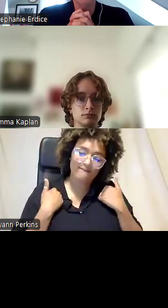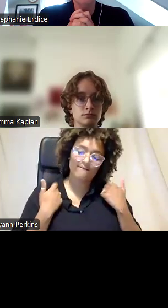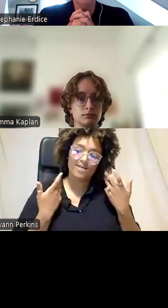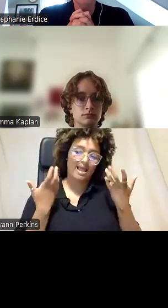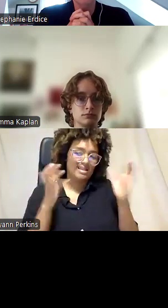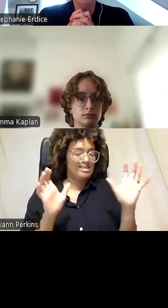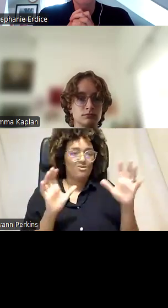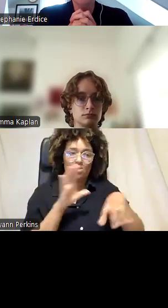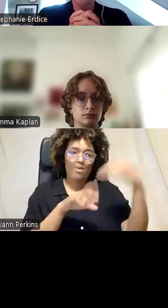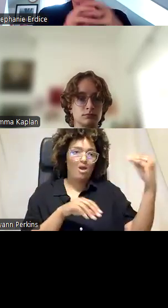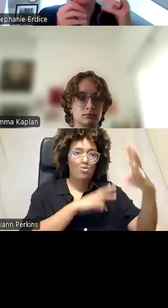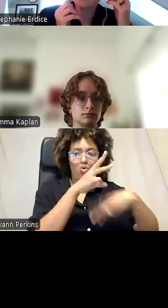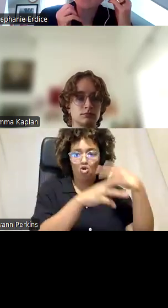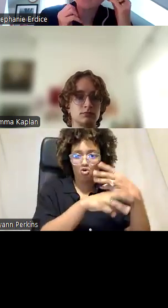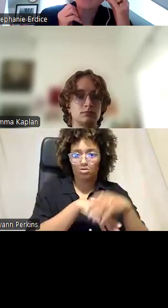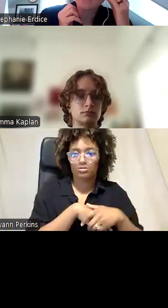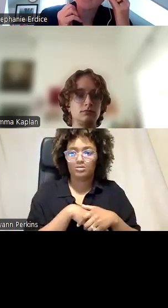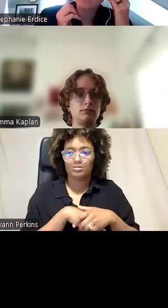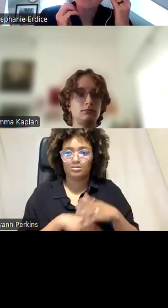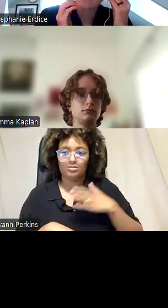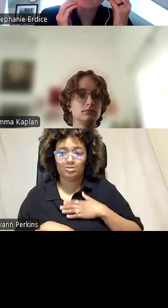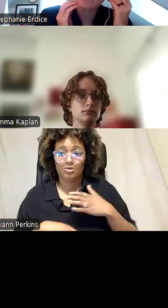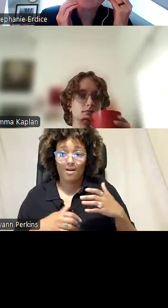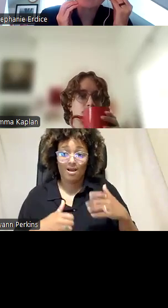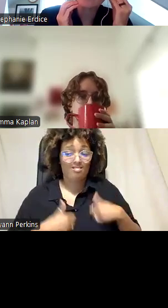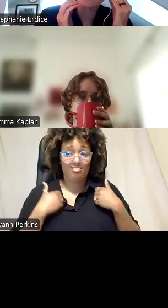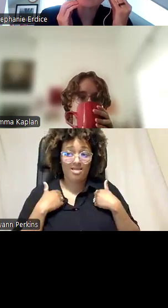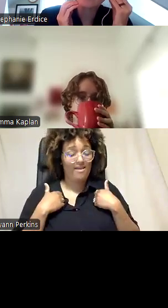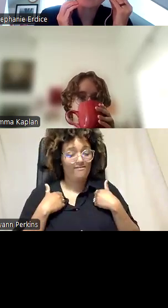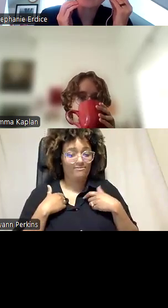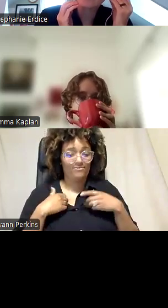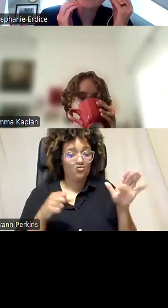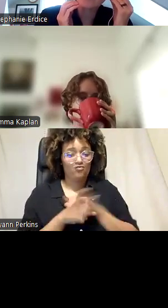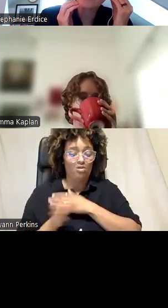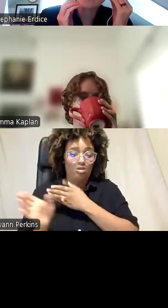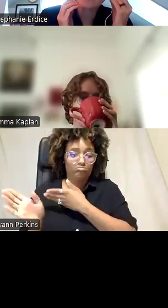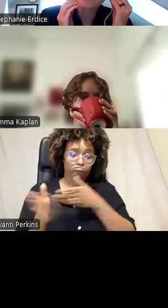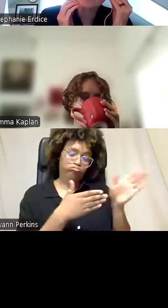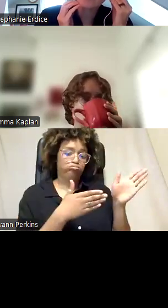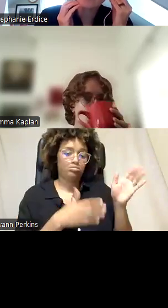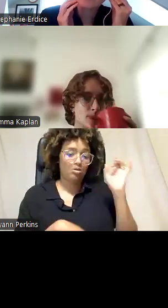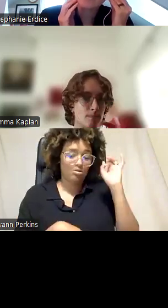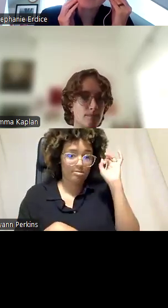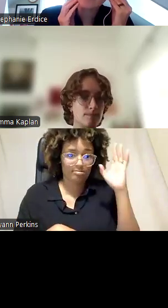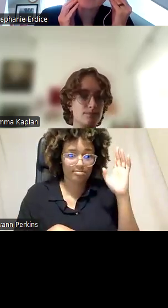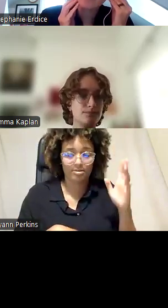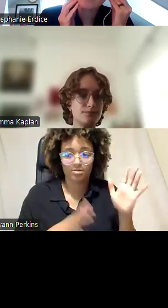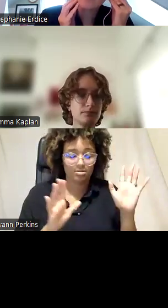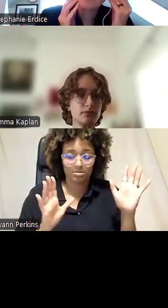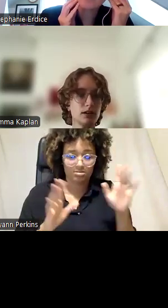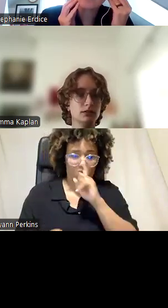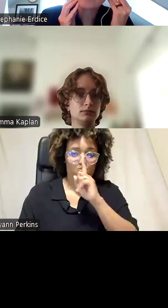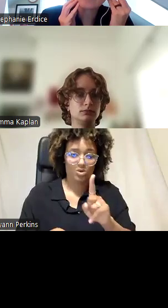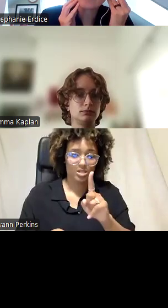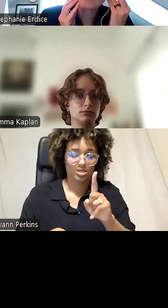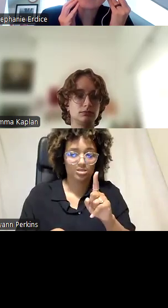world. So my career took a complete left turn, or right turn, I'm not sure. But my turn, let's start that over again. My career took a complete turn as a